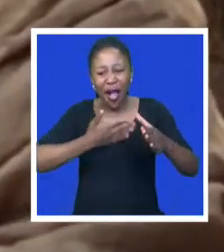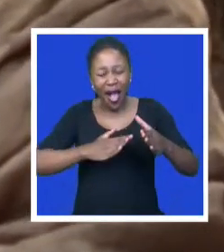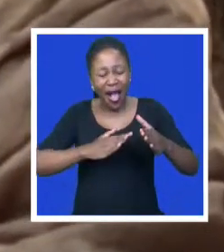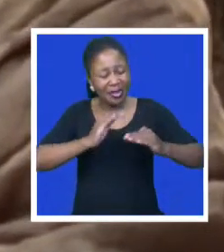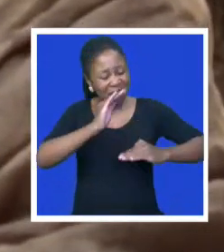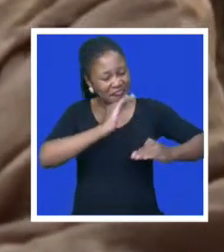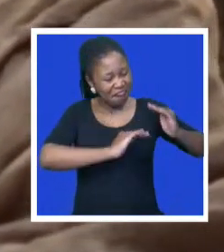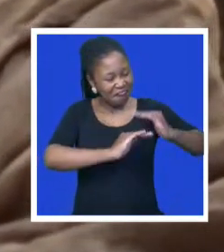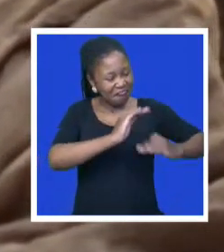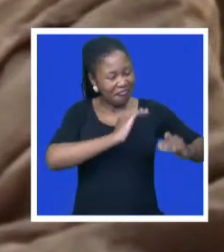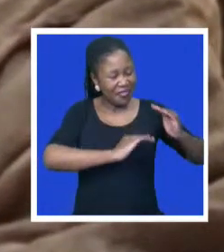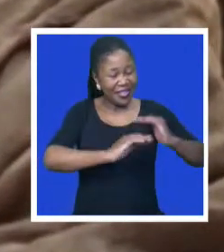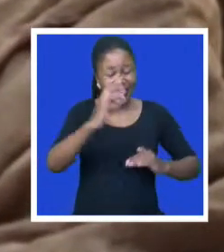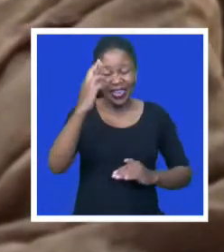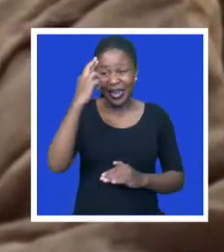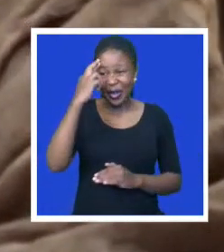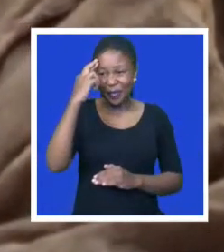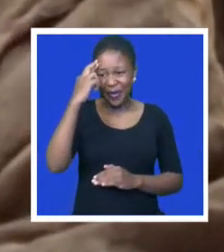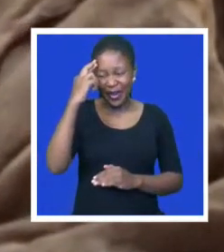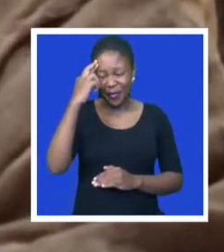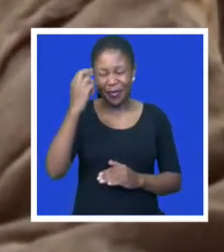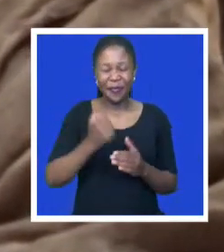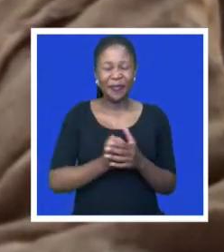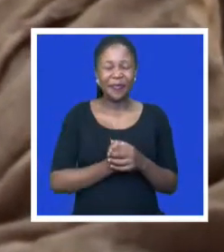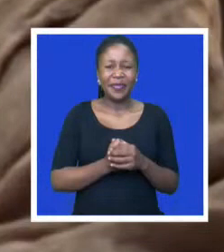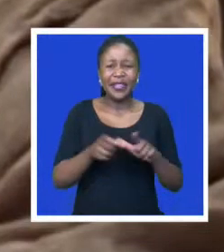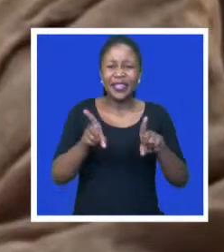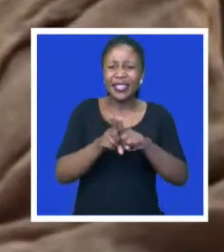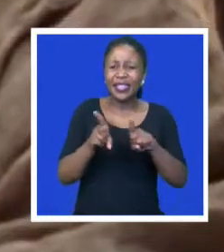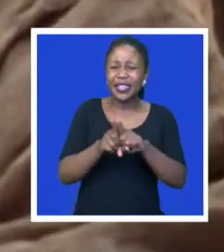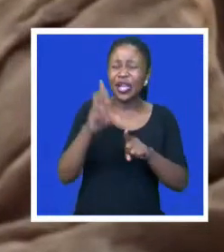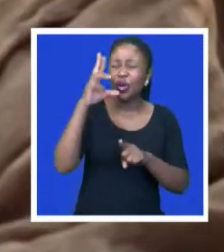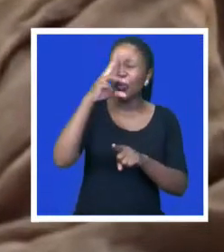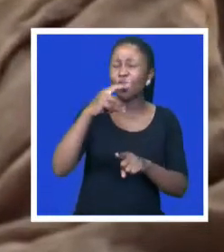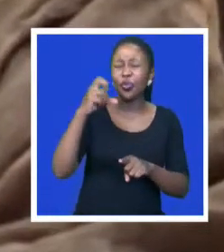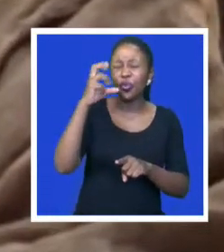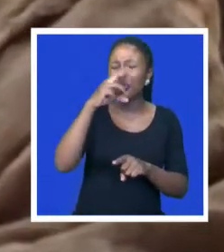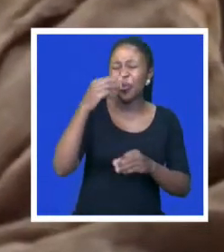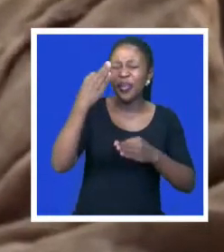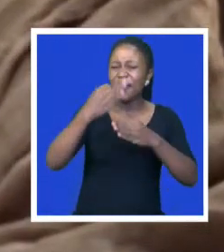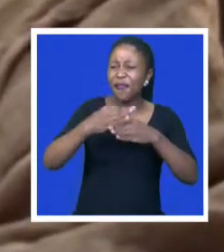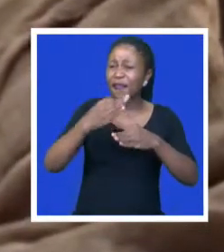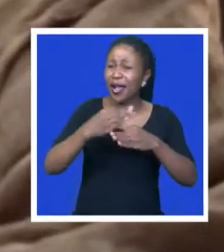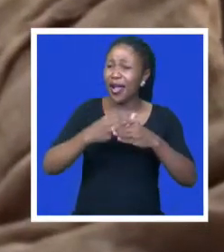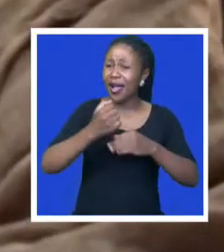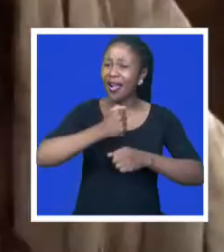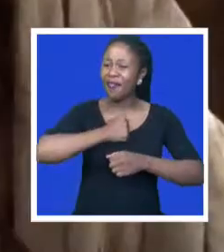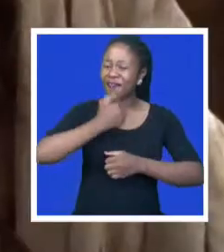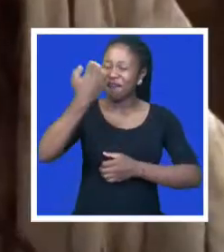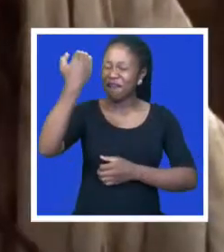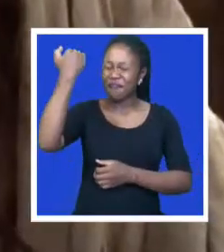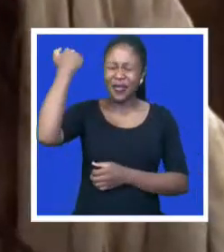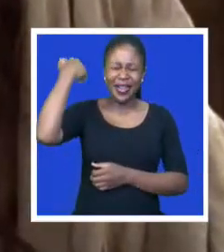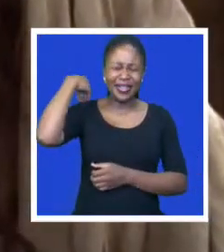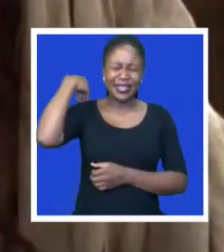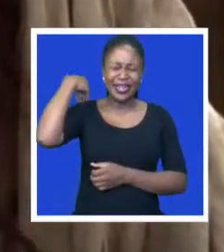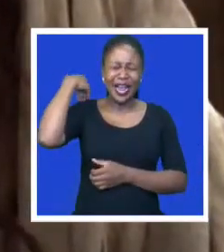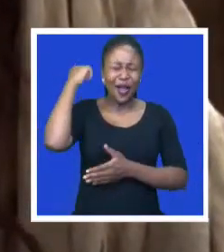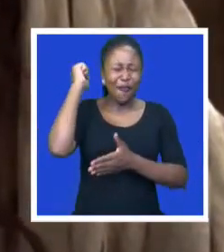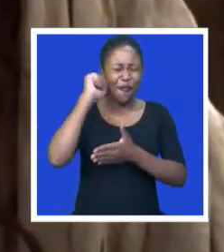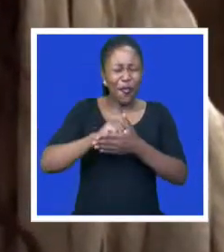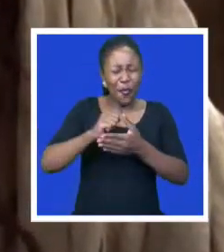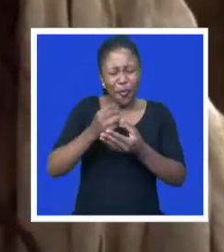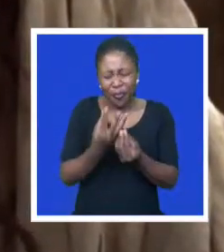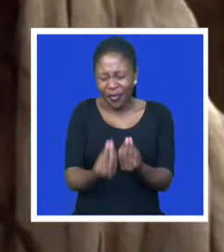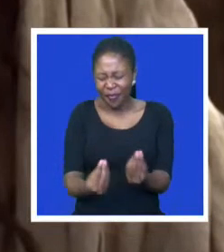as he spake to our fathers, to Abraham and to his seed forever.